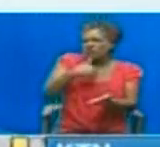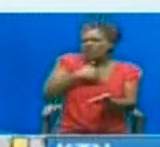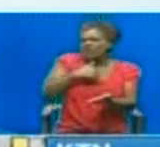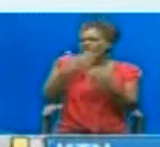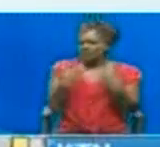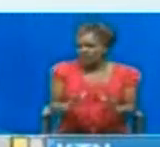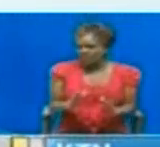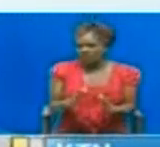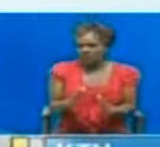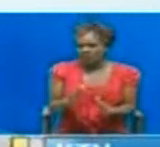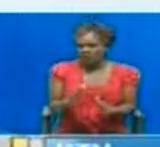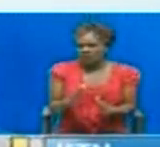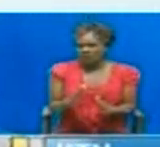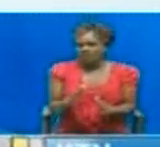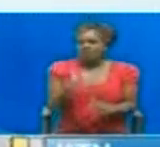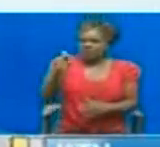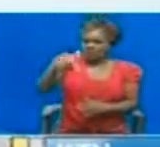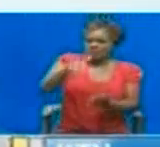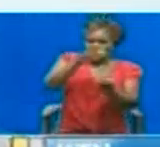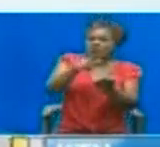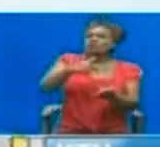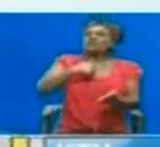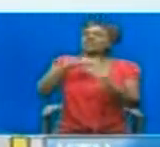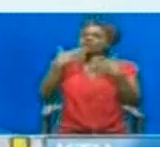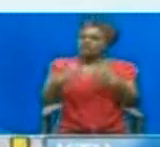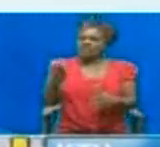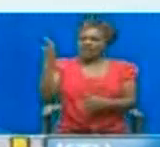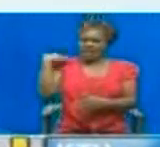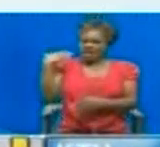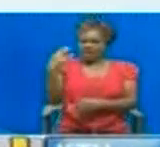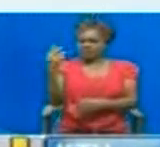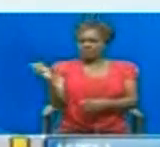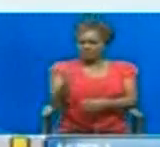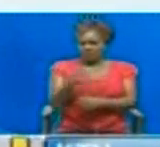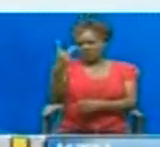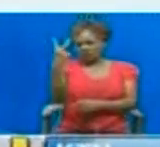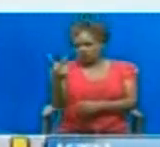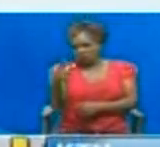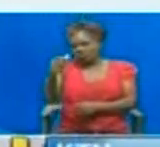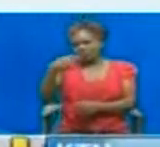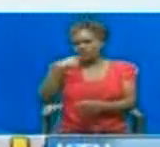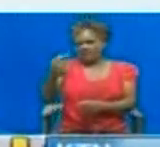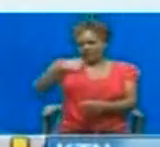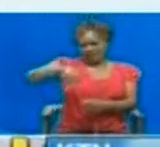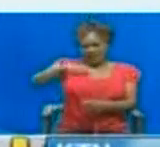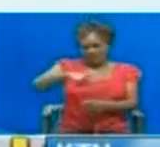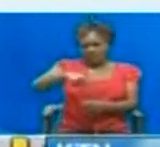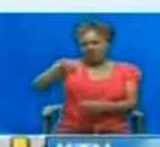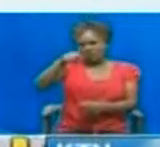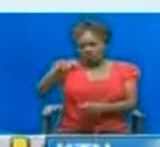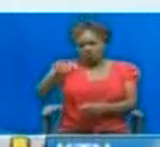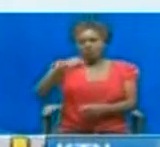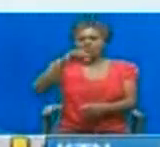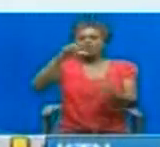falling prices, the falling fuel prices, that is, in the last 2 months? Do let us know whether you have or whether